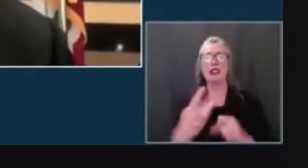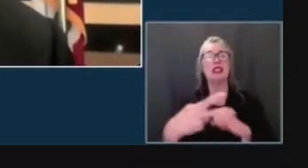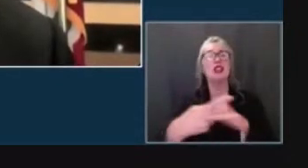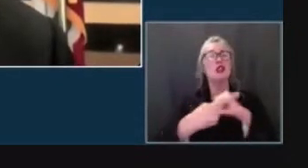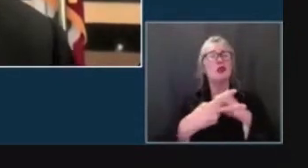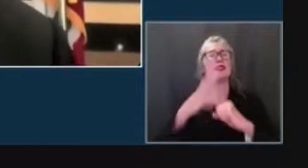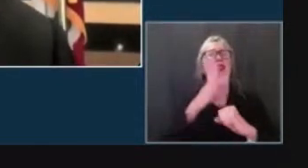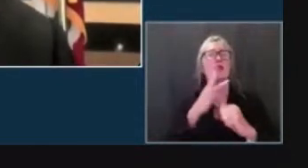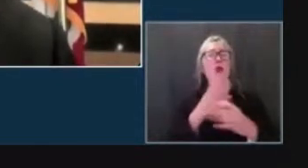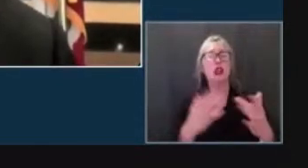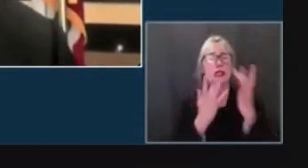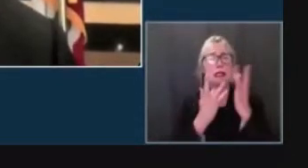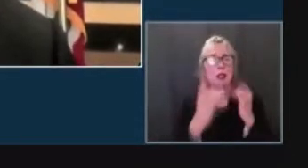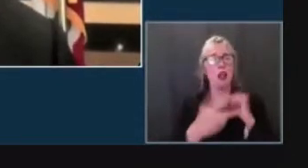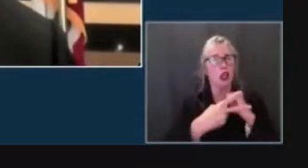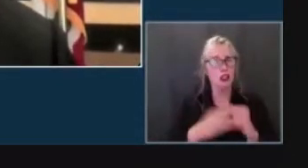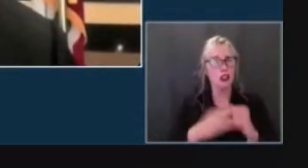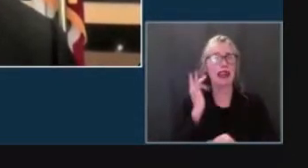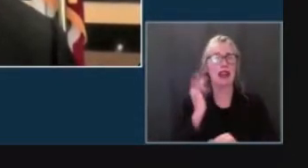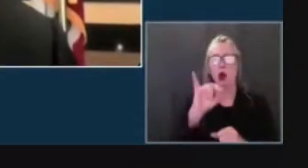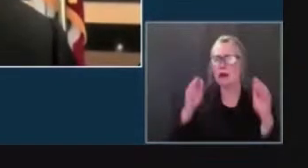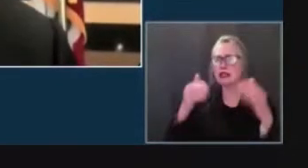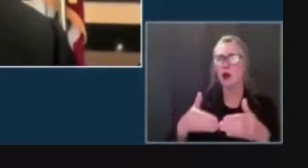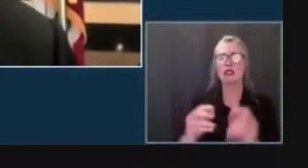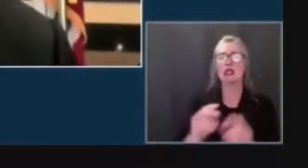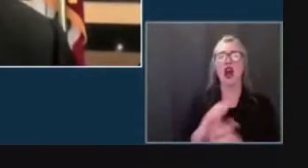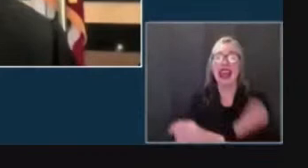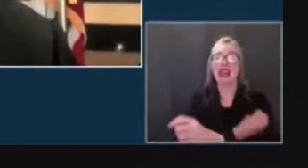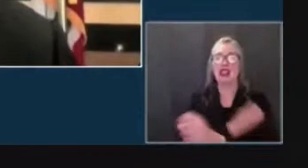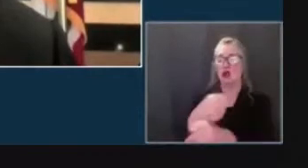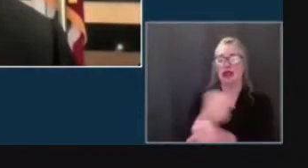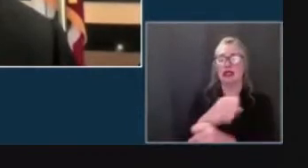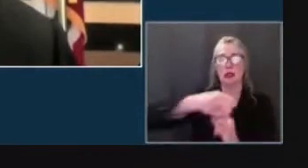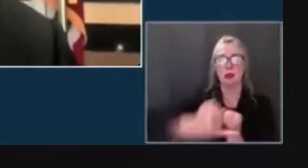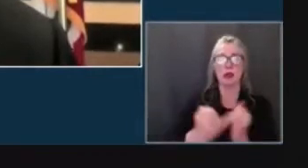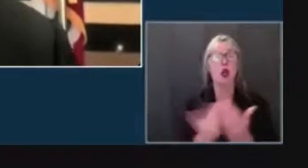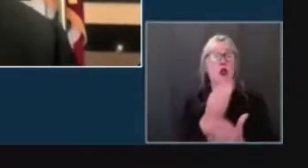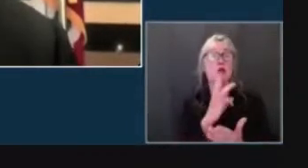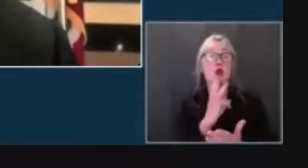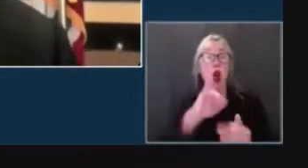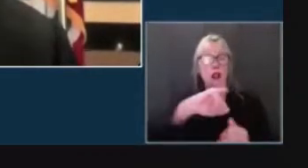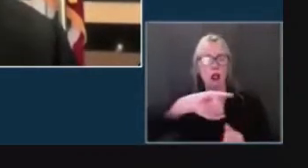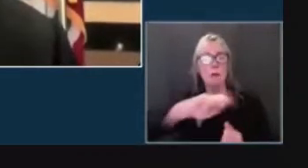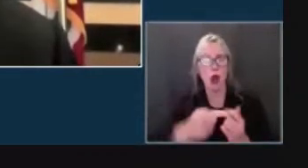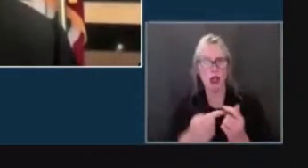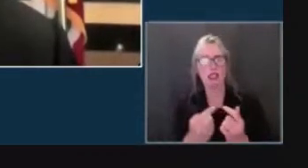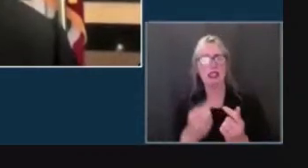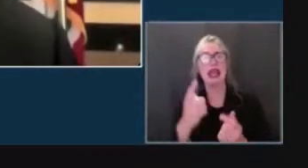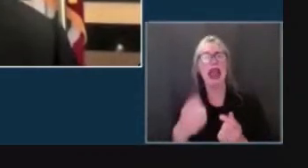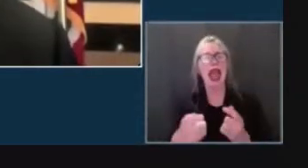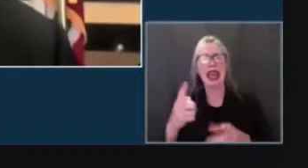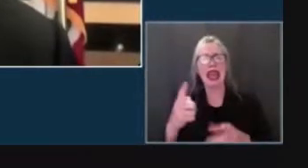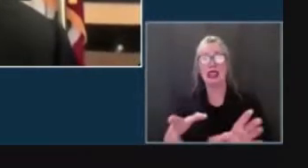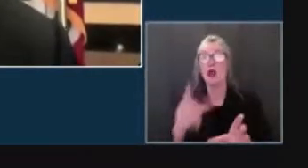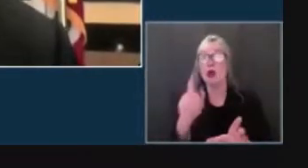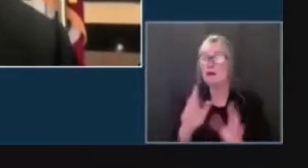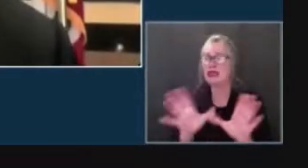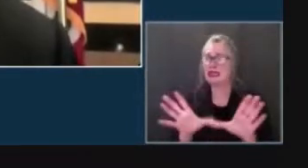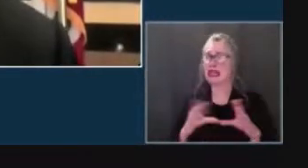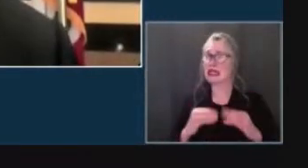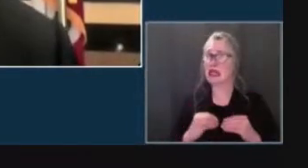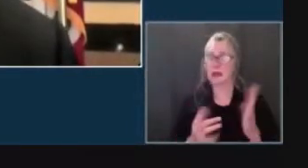in generation and transmission projects. We must build new water storage projects, and we must embrace technologies like carbon capture,